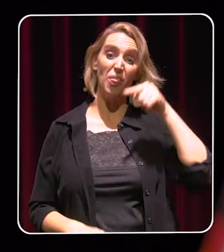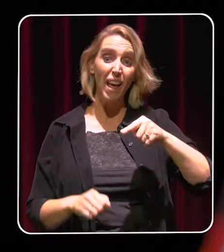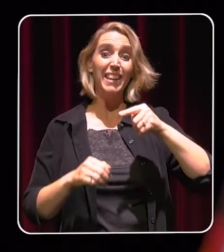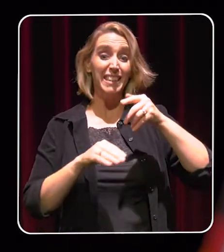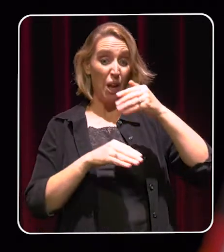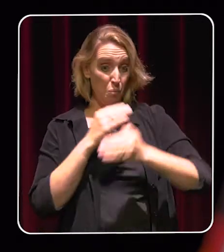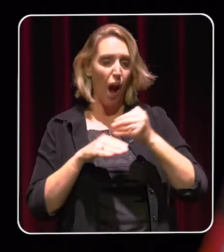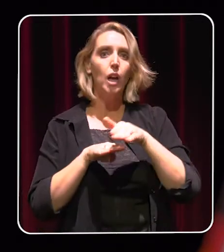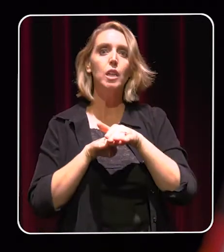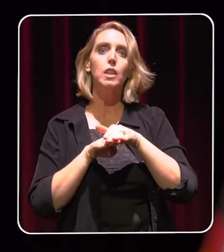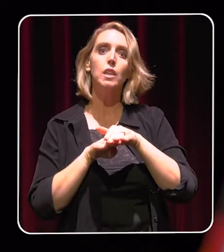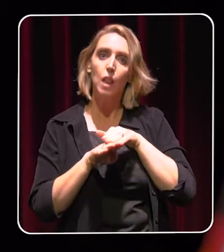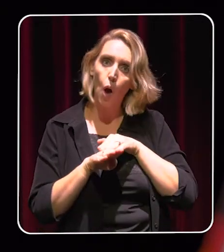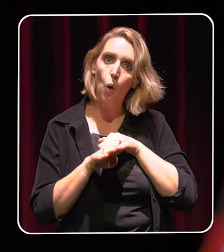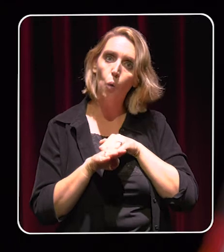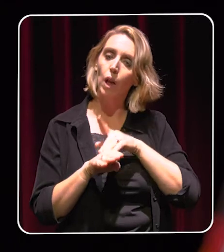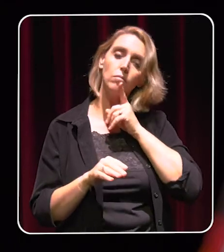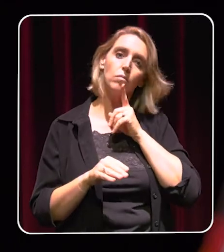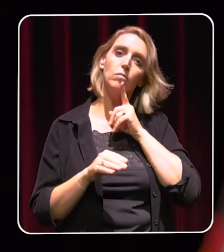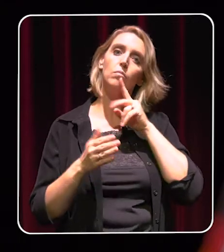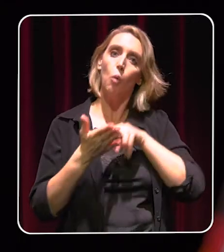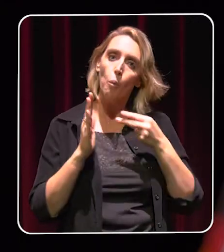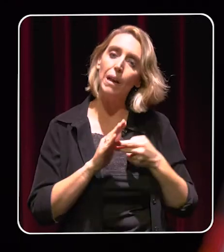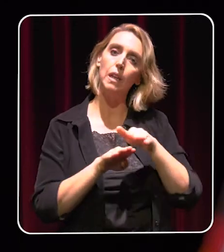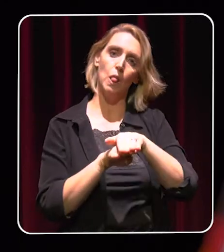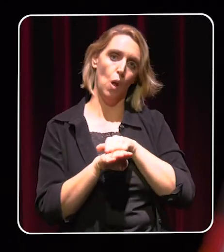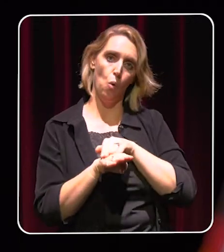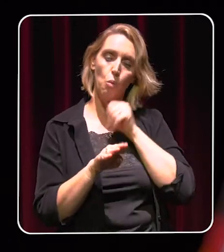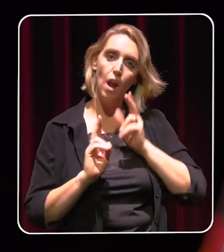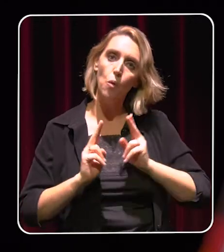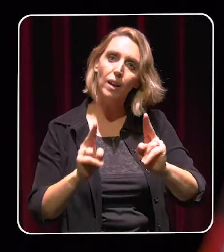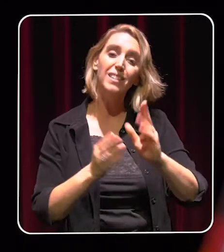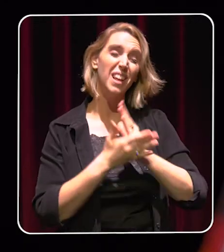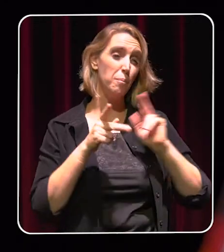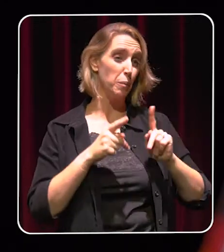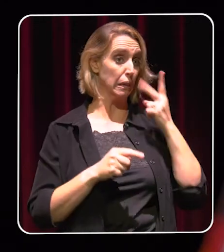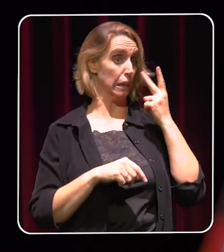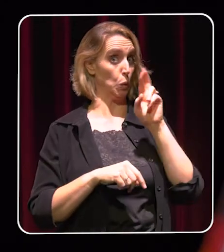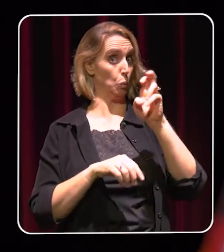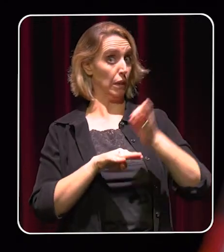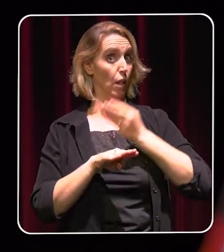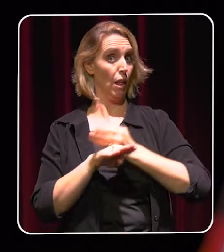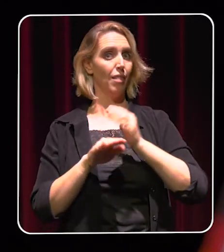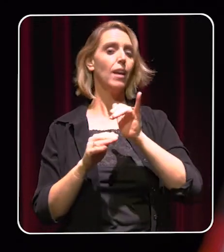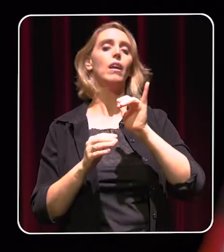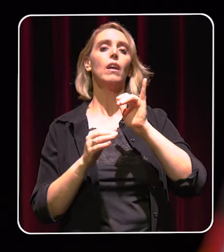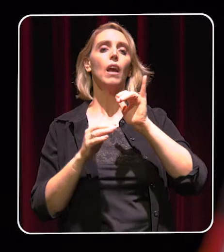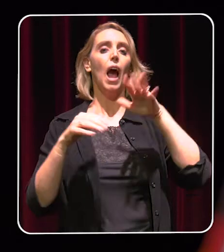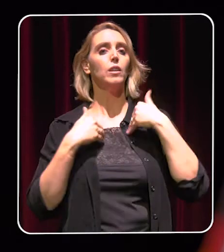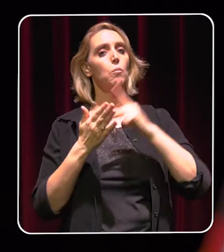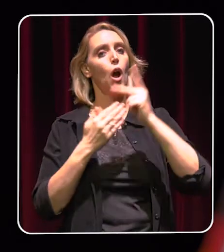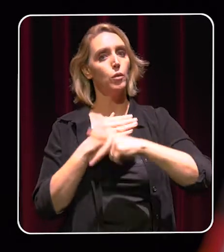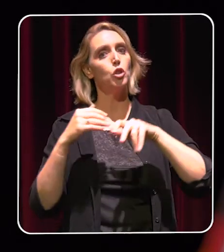this process has been slow, purposefully deliberate. Some of these voices view this redevelopment as a project rife